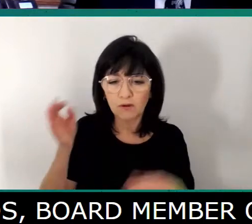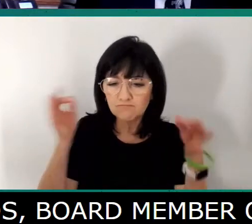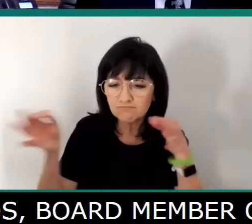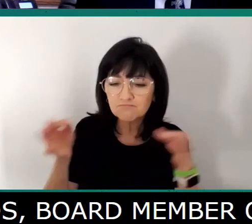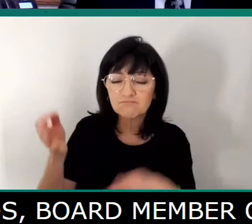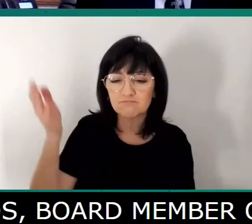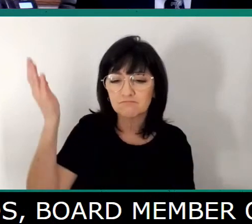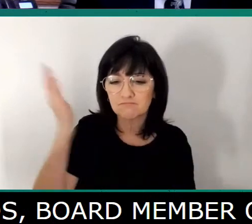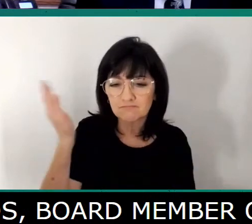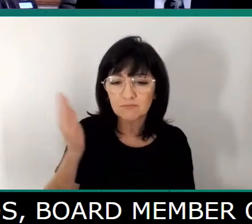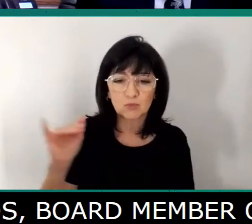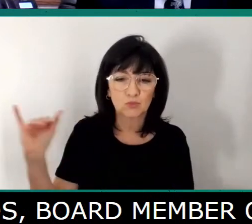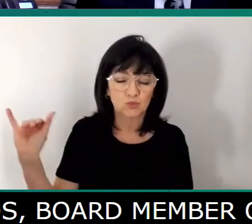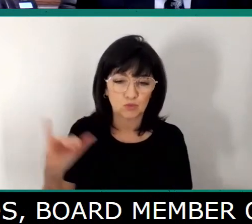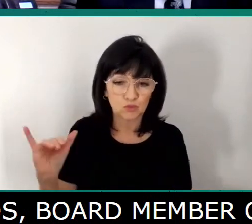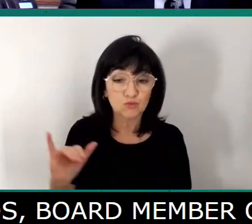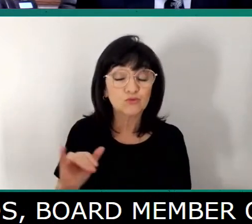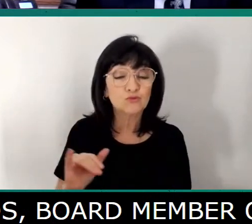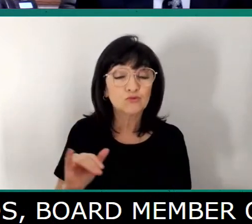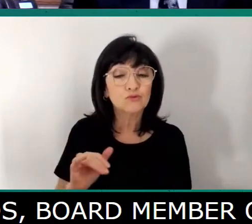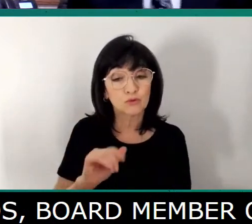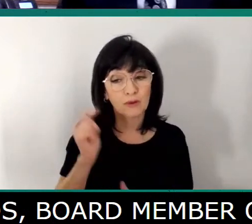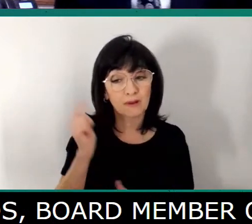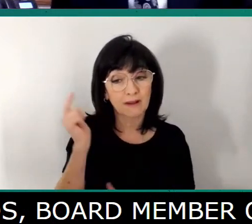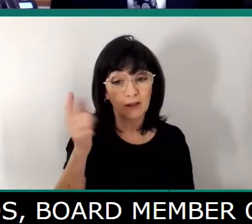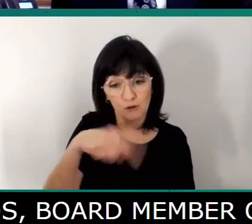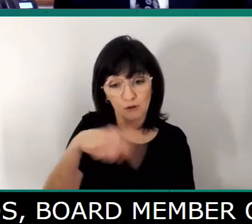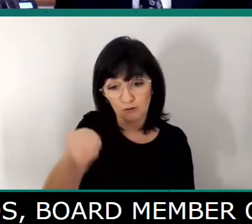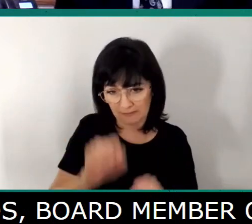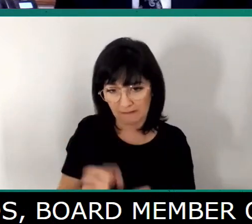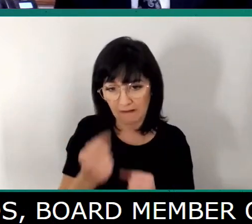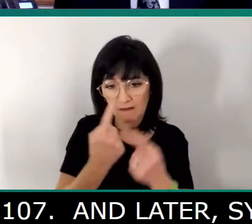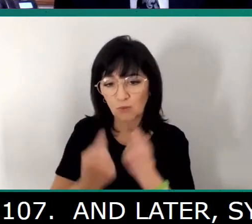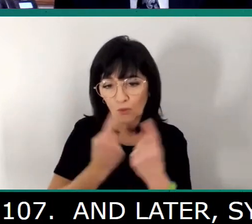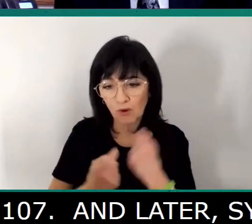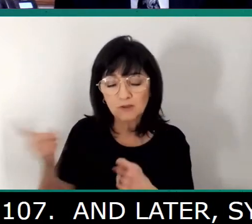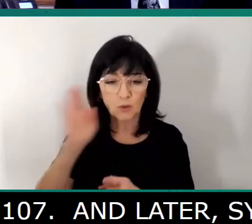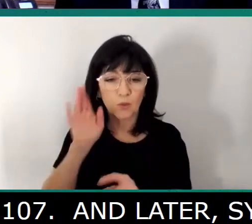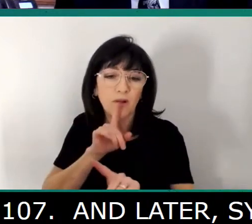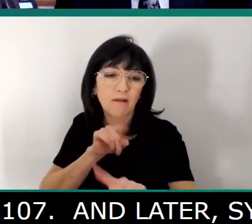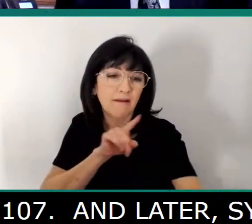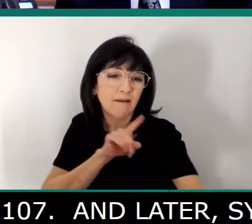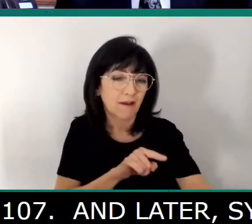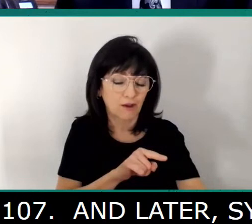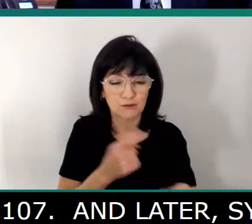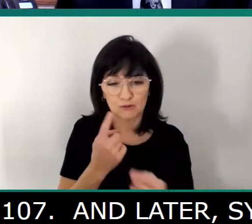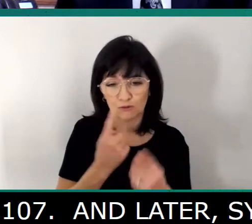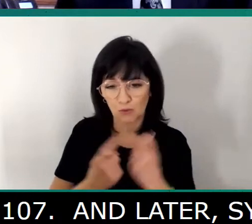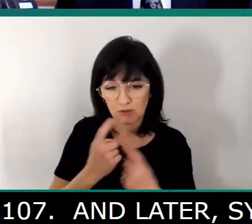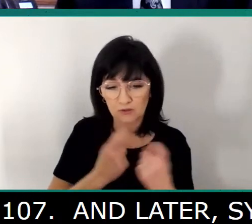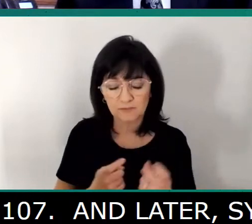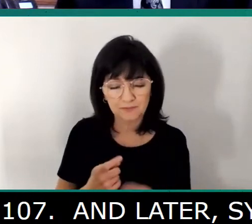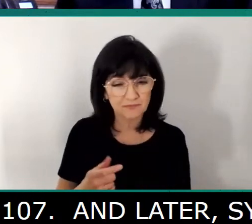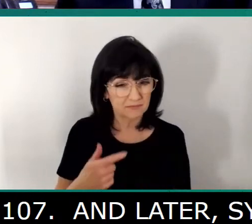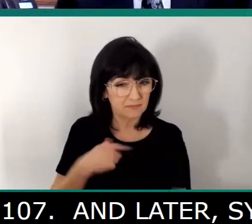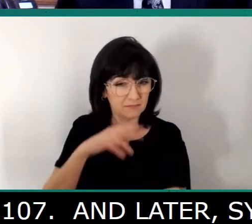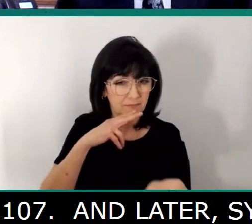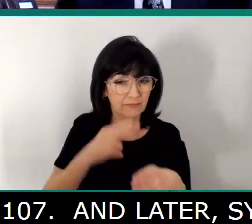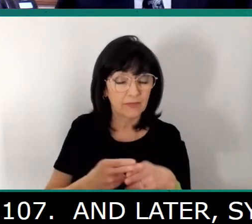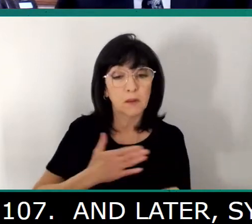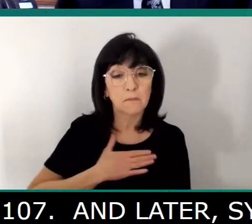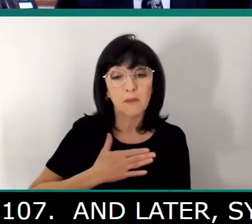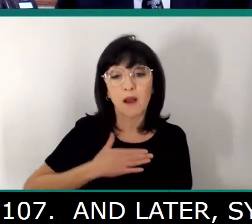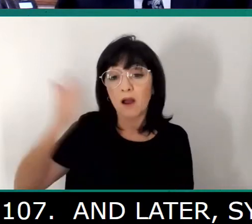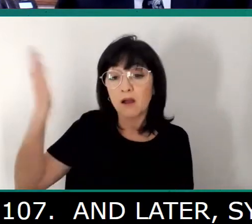Dr. Skelcher. As I mentioned in my State of the State address earlier this year, one thing that